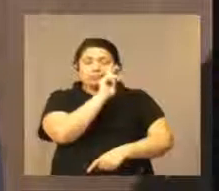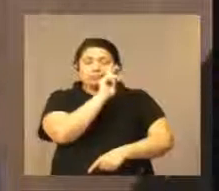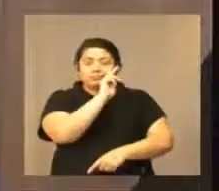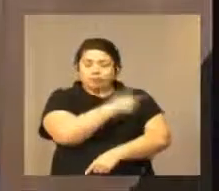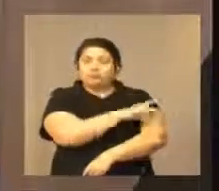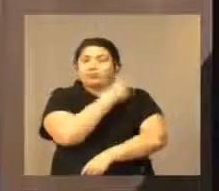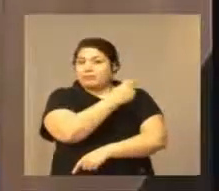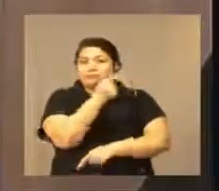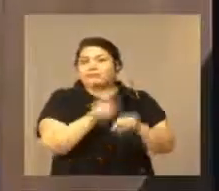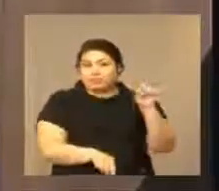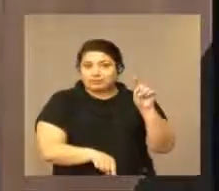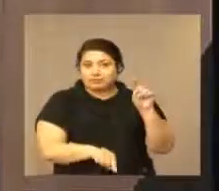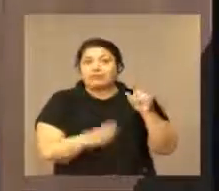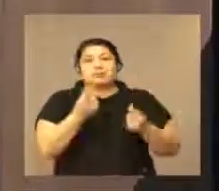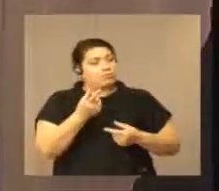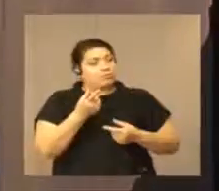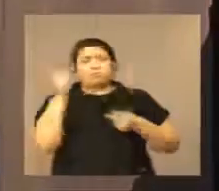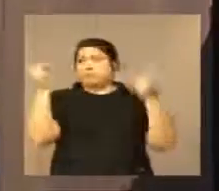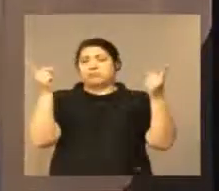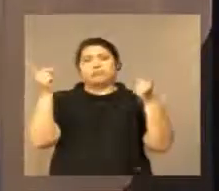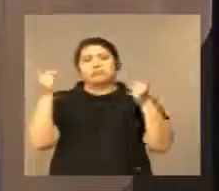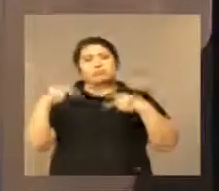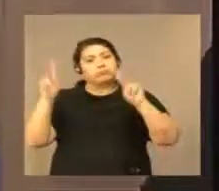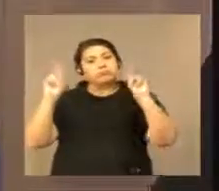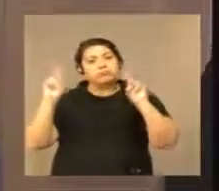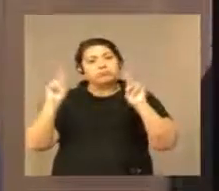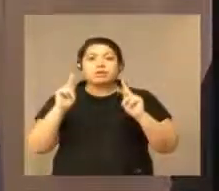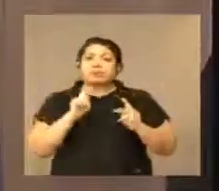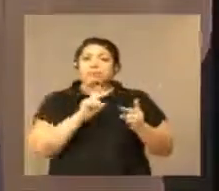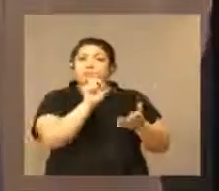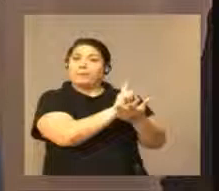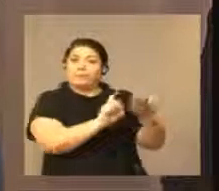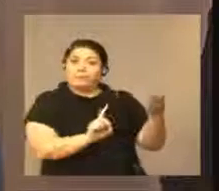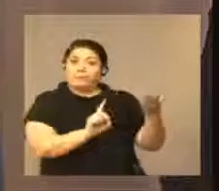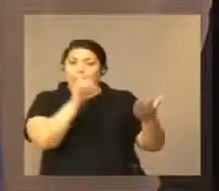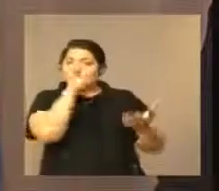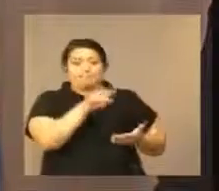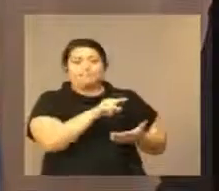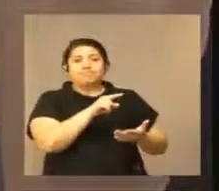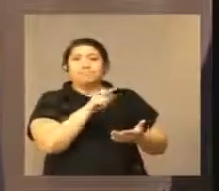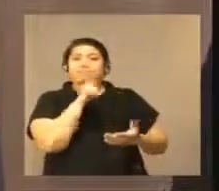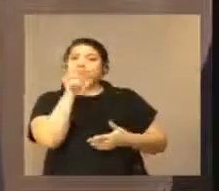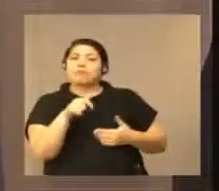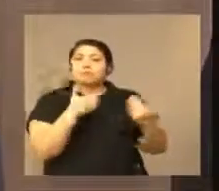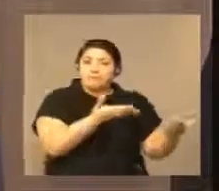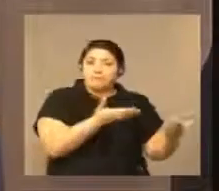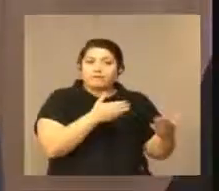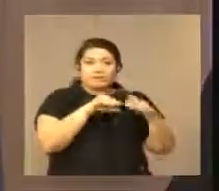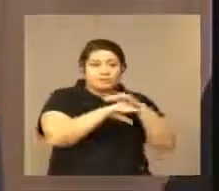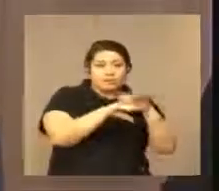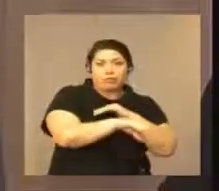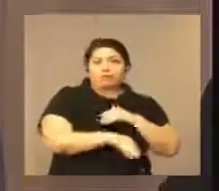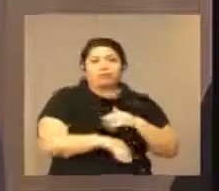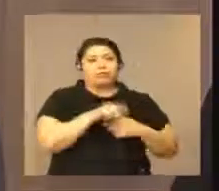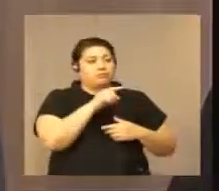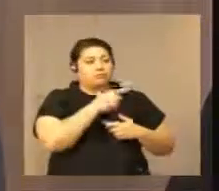who were allowed to discriminate against providing accessible citizenship homes, programs,